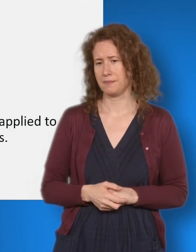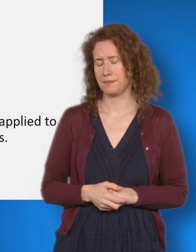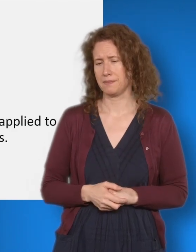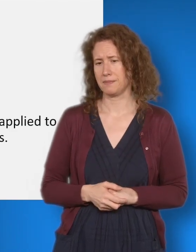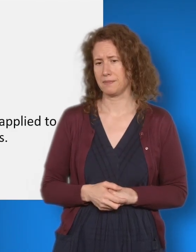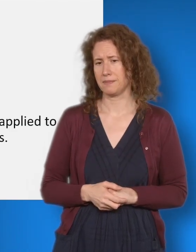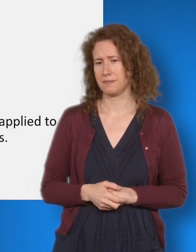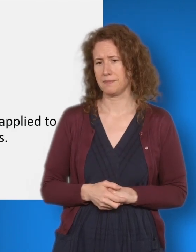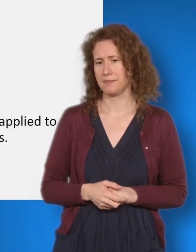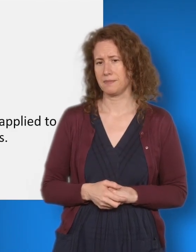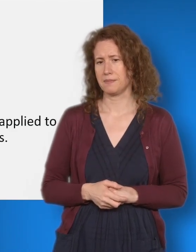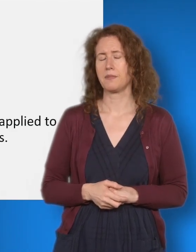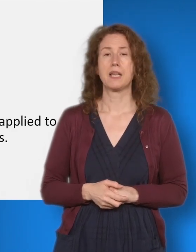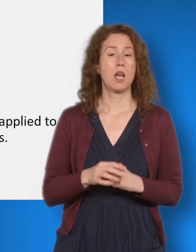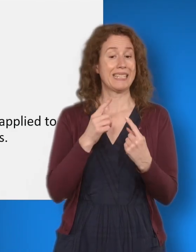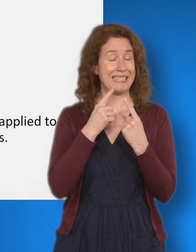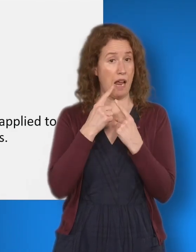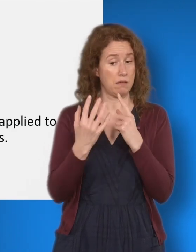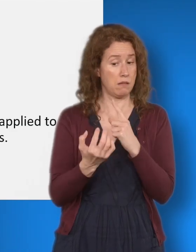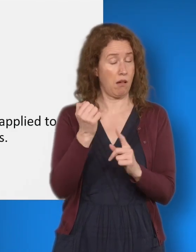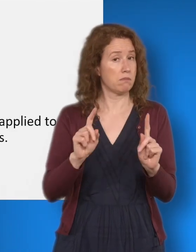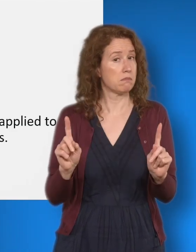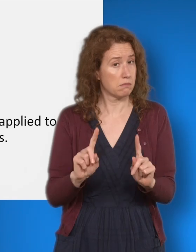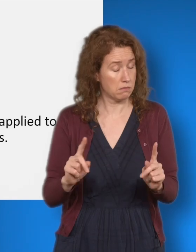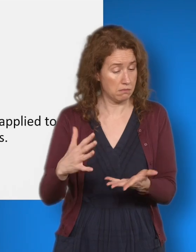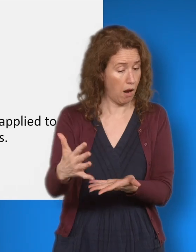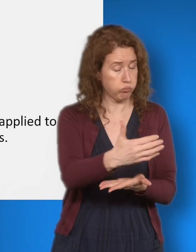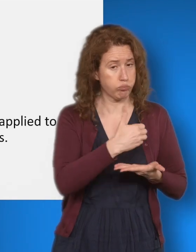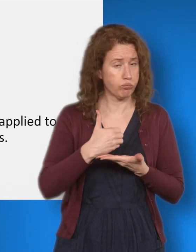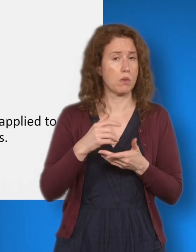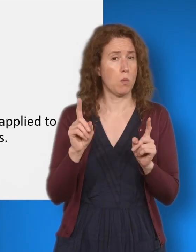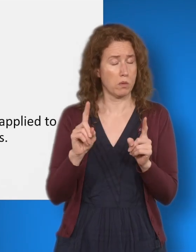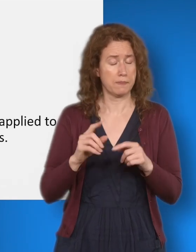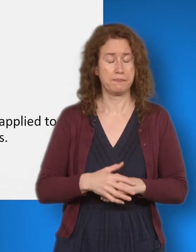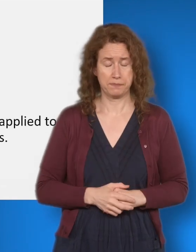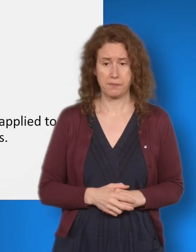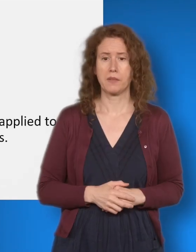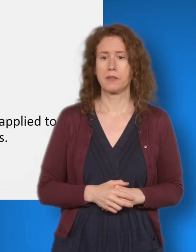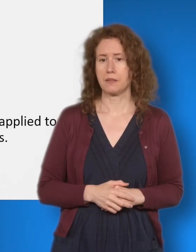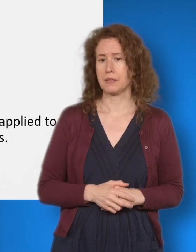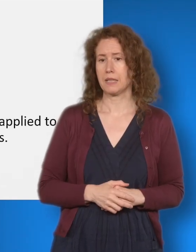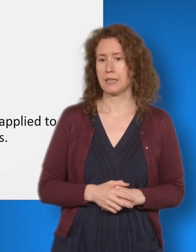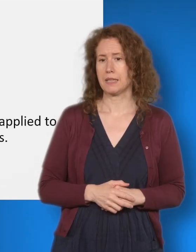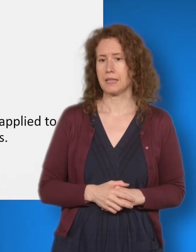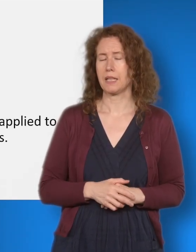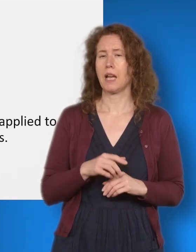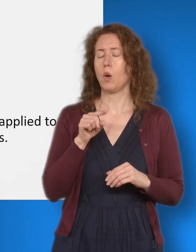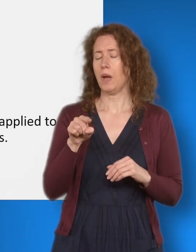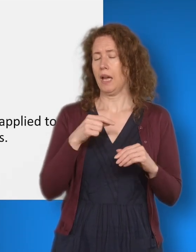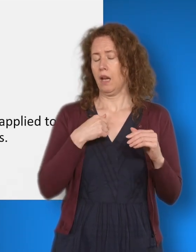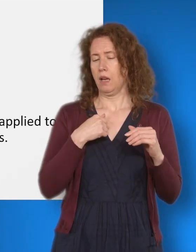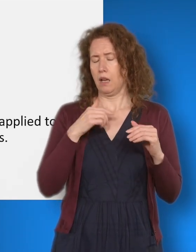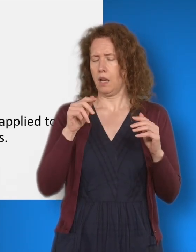So the data that we got at the end was we examined